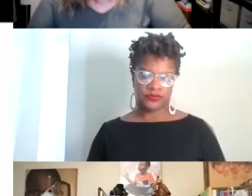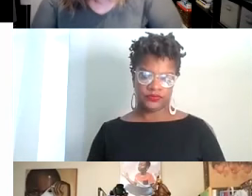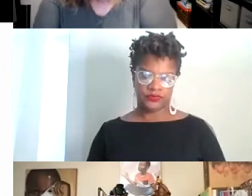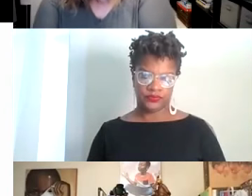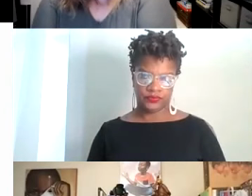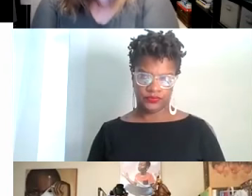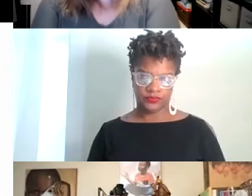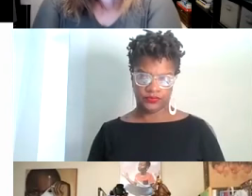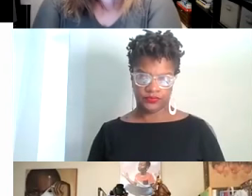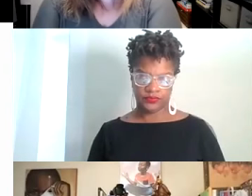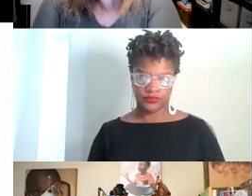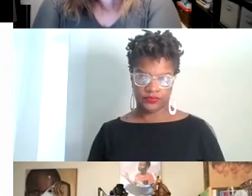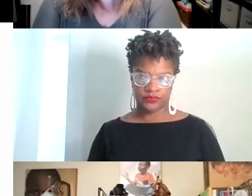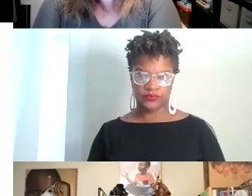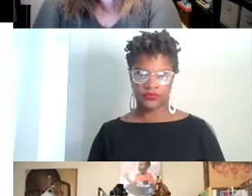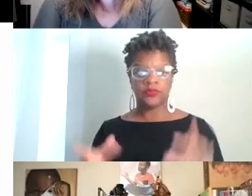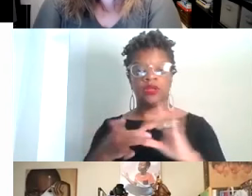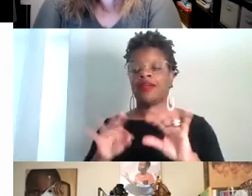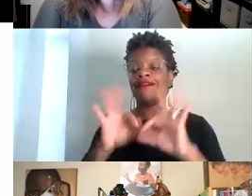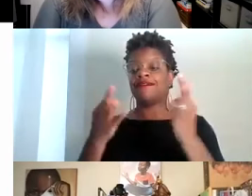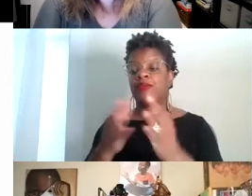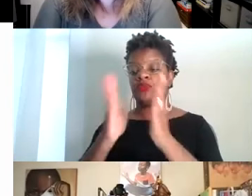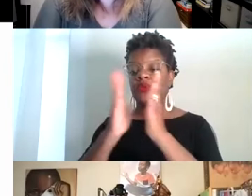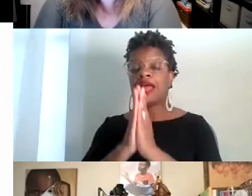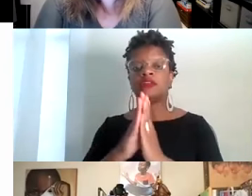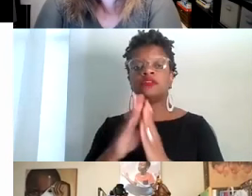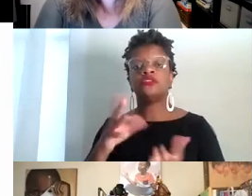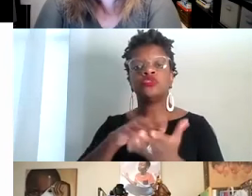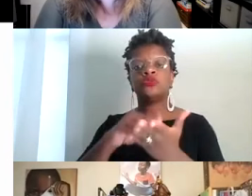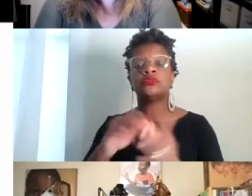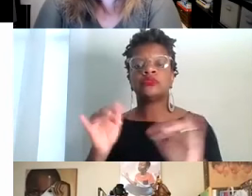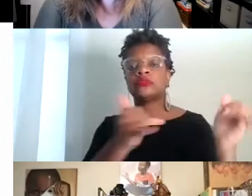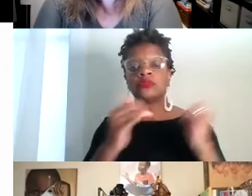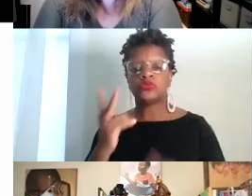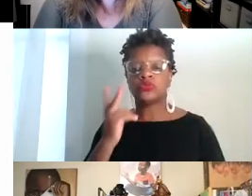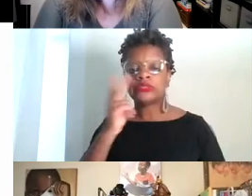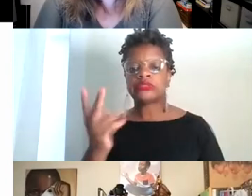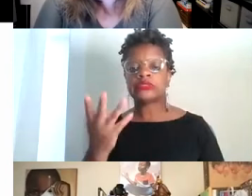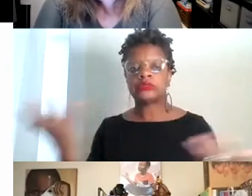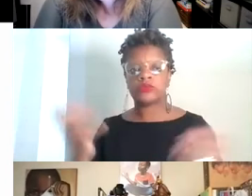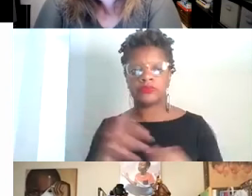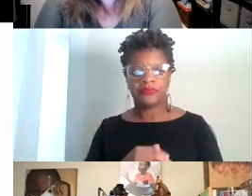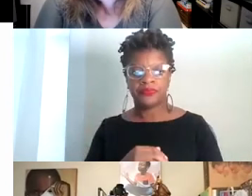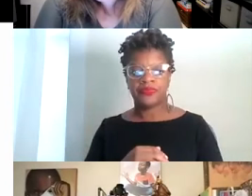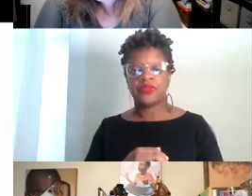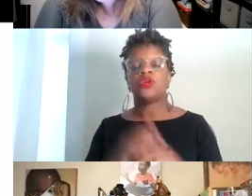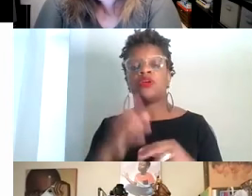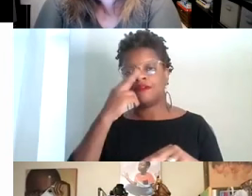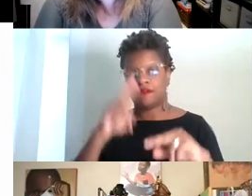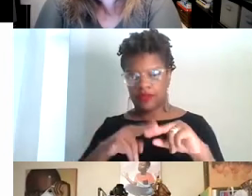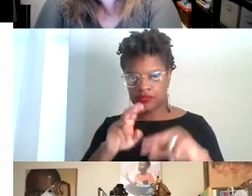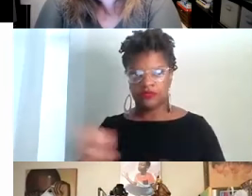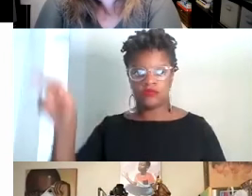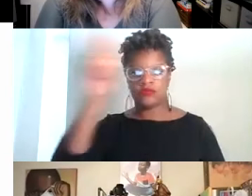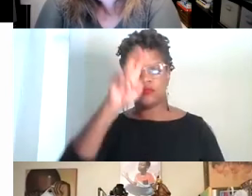Families, when we asked them what they wanted to see more of in their learning experience, we heard field trips, school